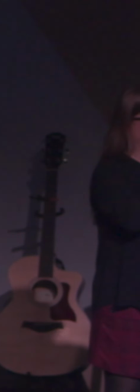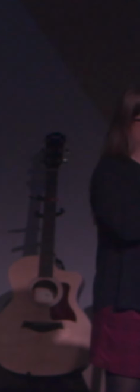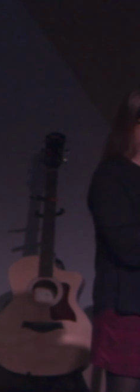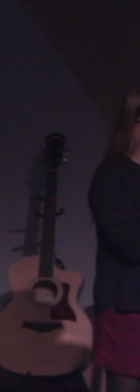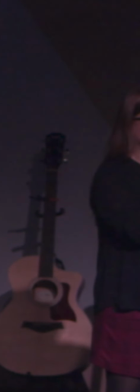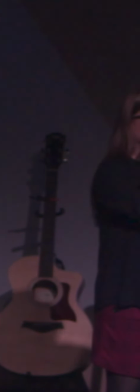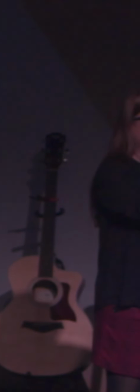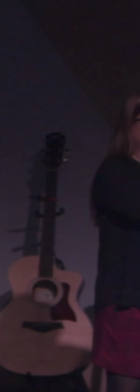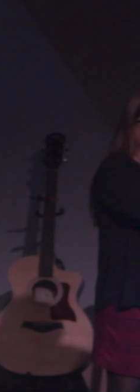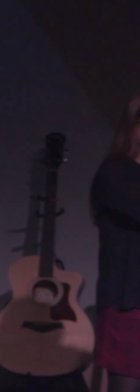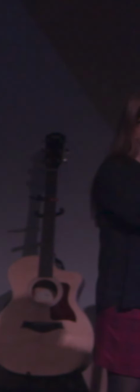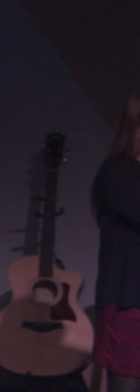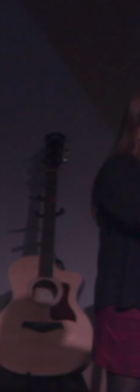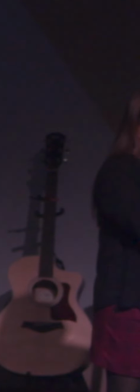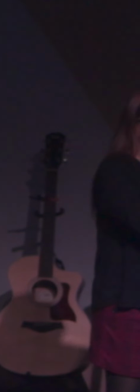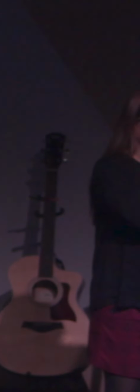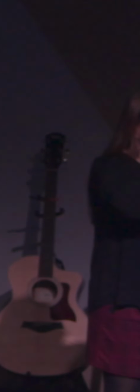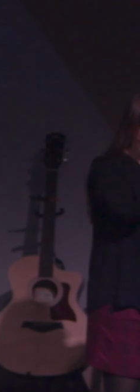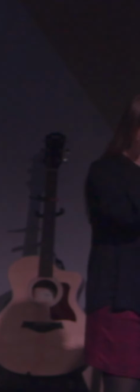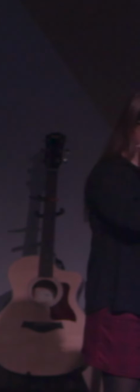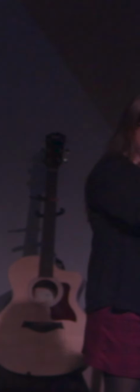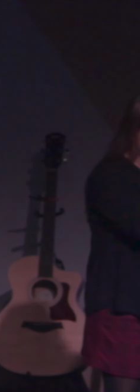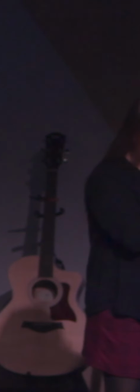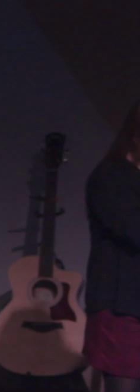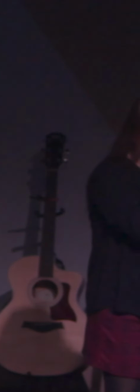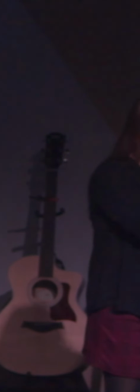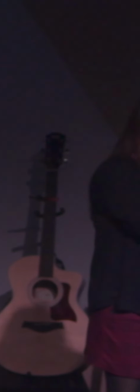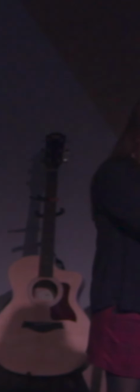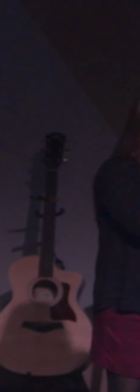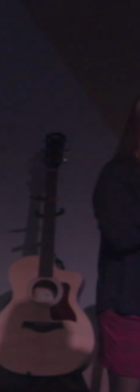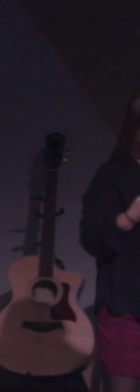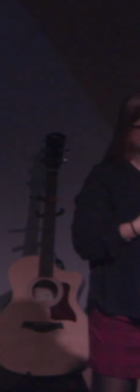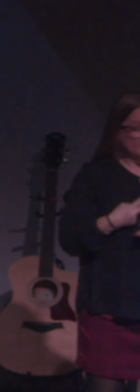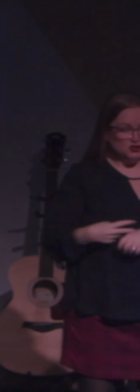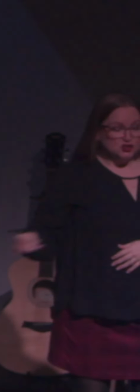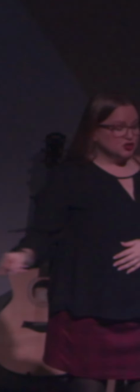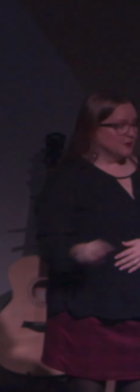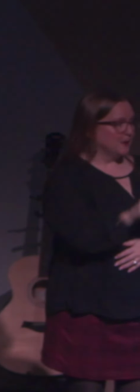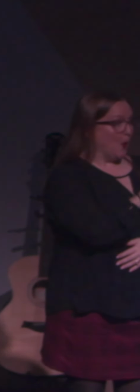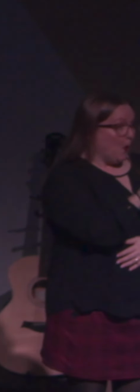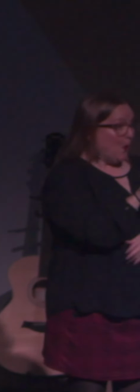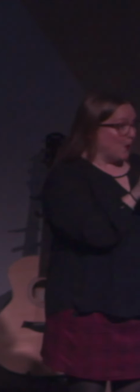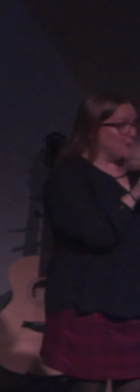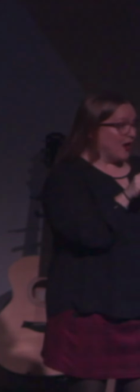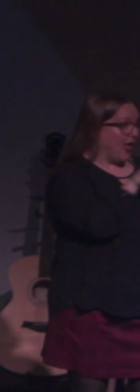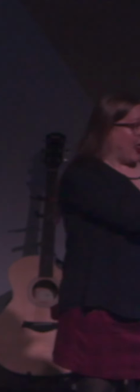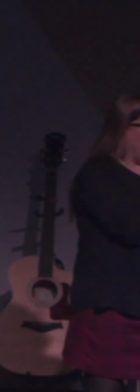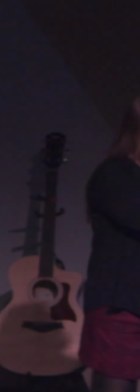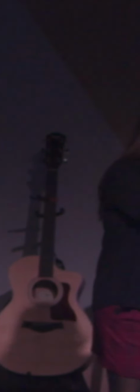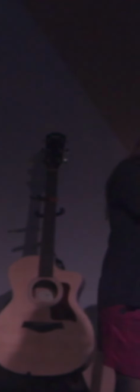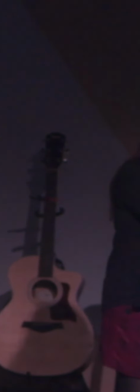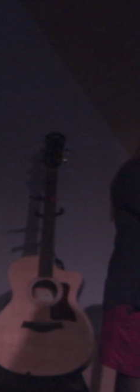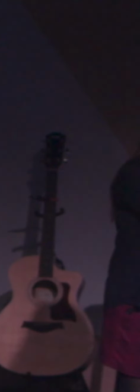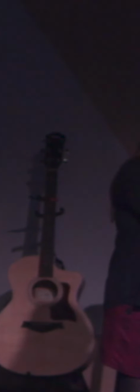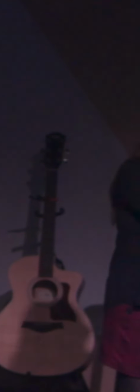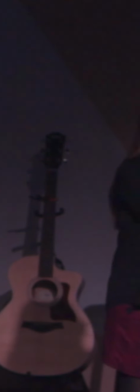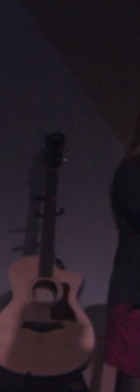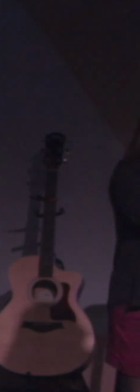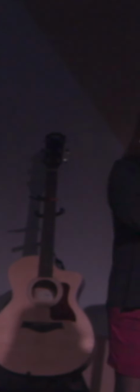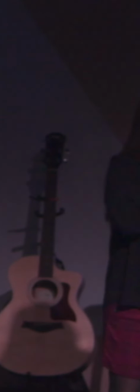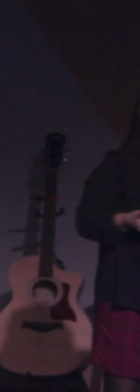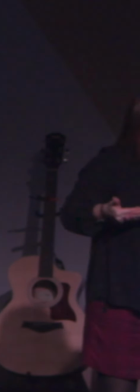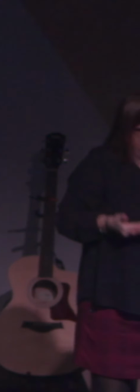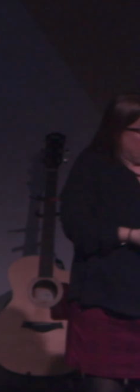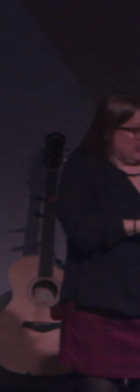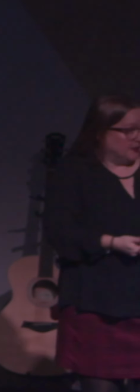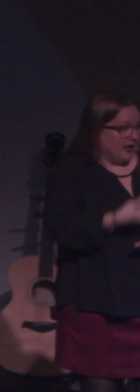flowers, and they're very bright flowers. And so, of course, the sheep were like, oh, pretty flower, let me go eat that. Well, if a little